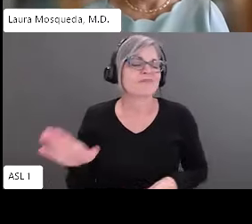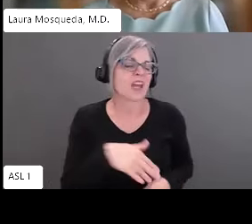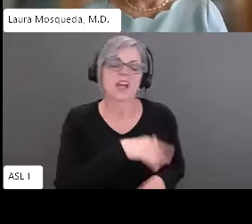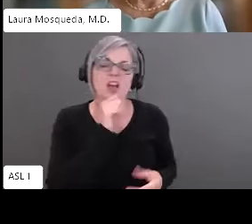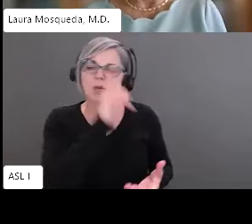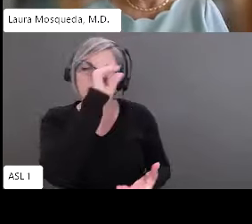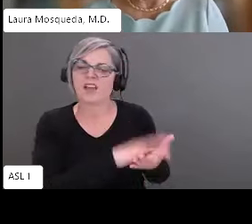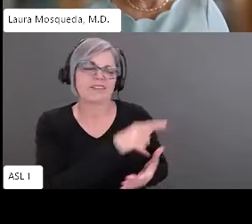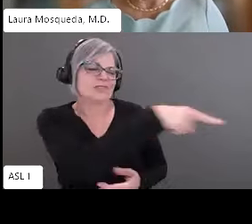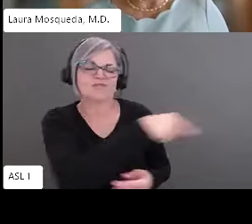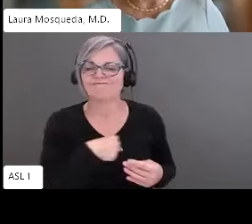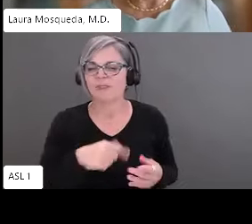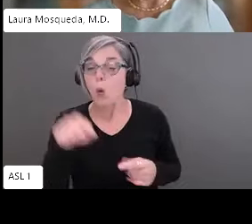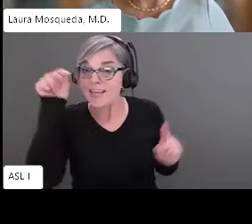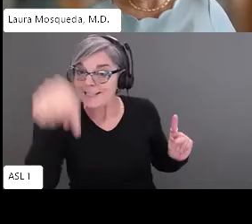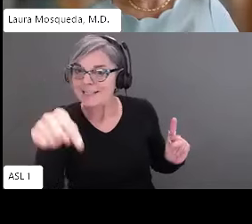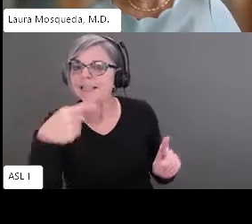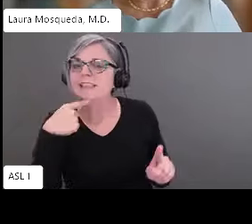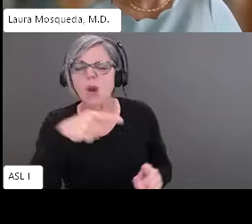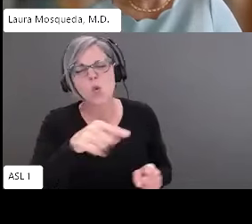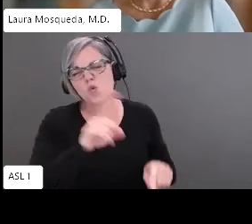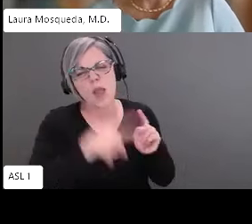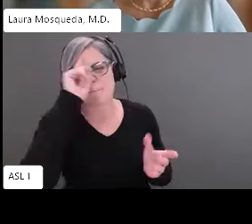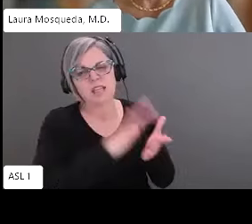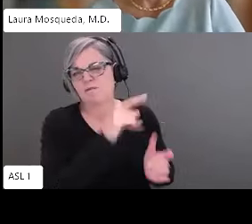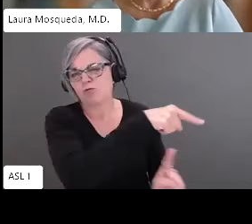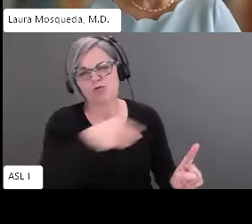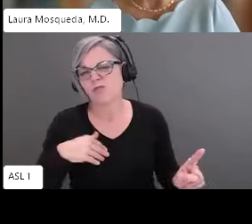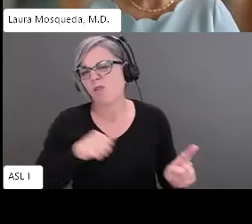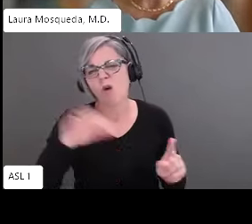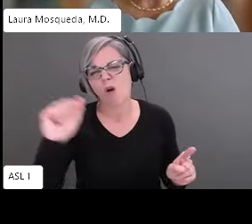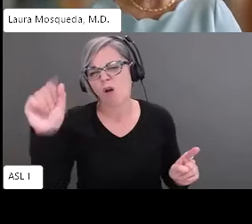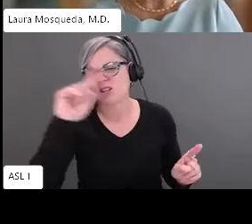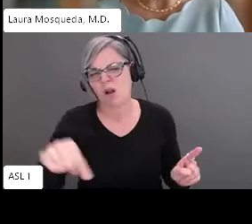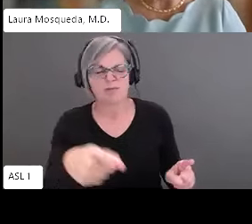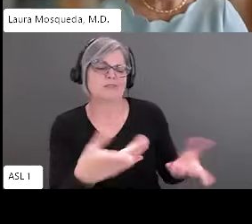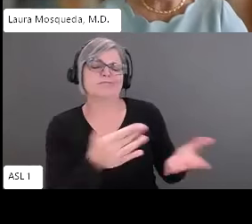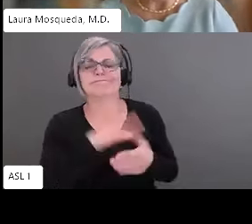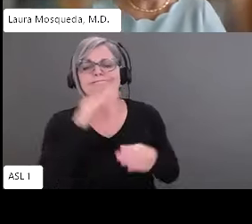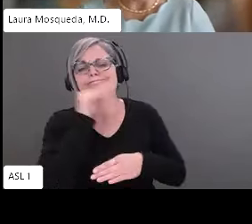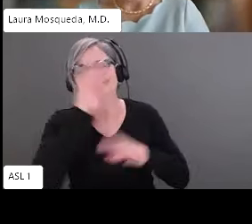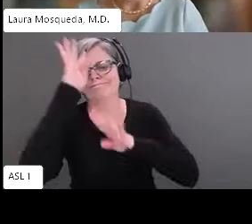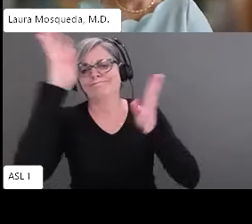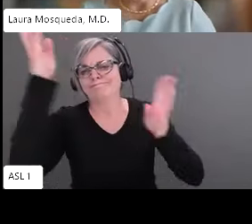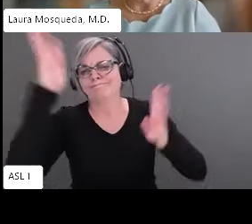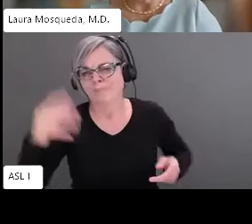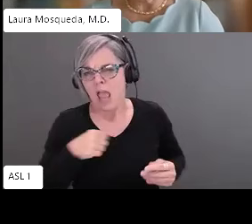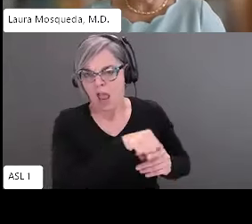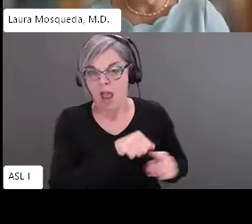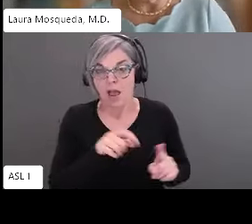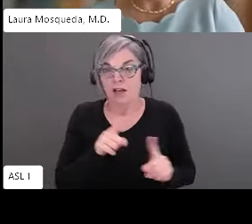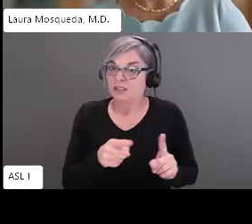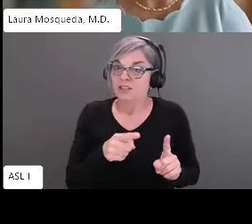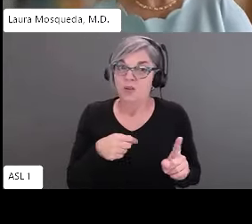disease." And unfortunately, she was not believed. But we're getting her appropriate care now